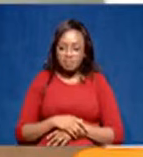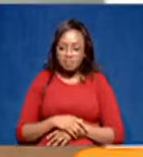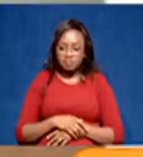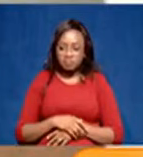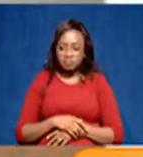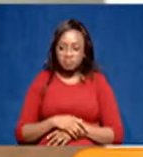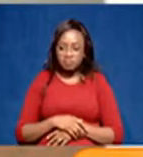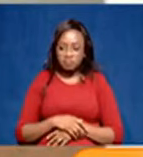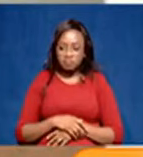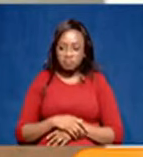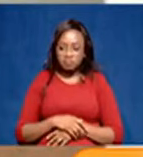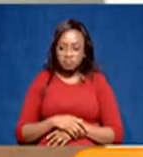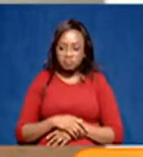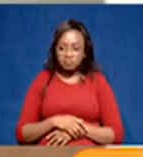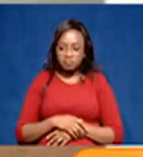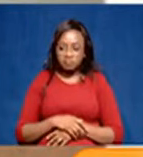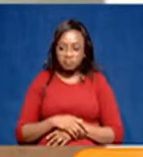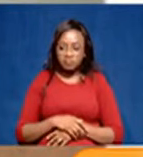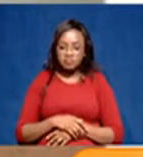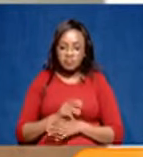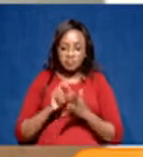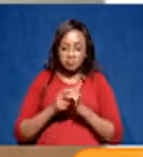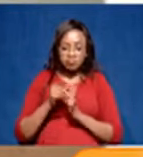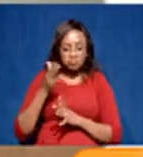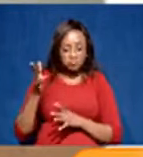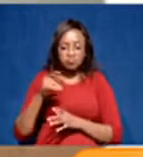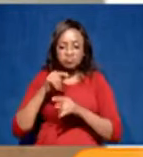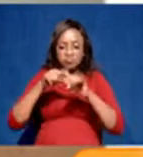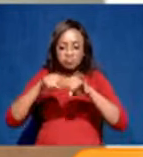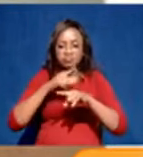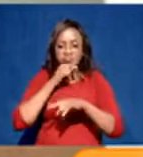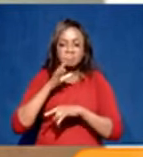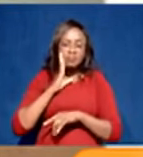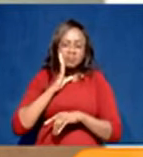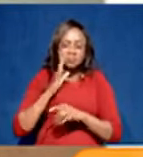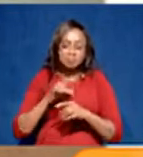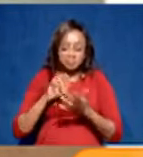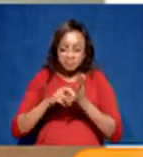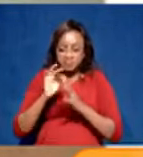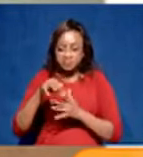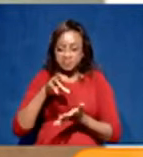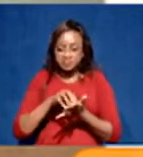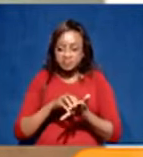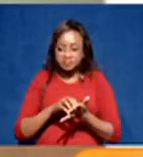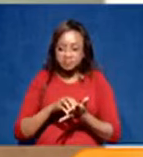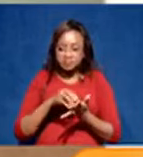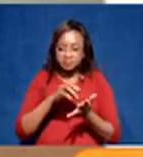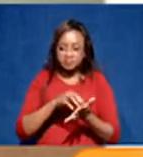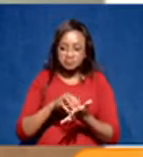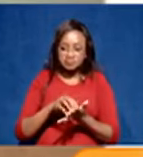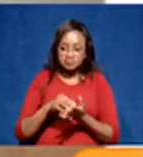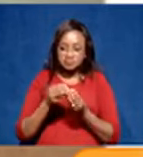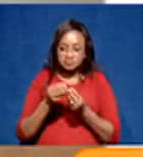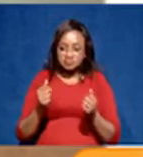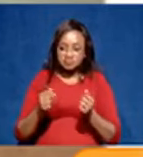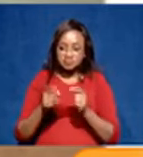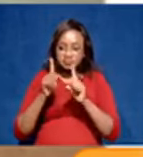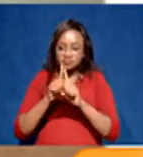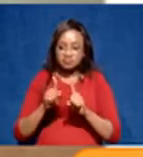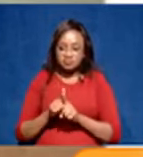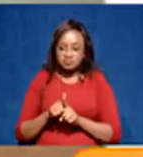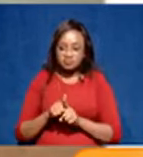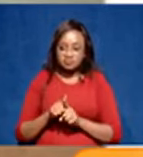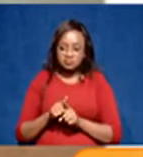disabled, it means they largely depend on the parent. Yeah. So that is a case that will be handled on a case-by-case basis. And by the way, we